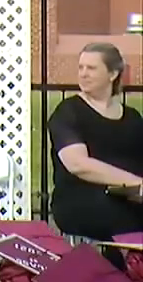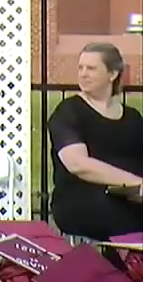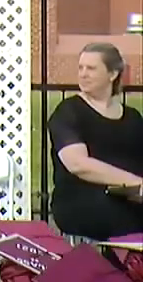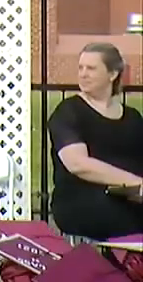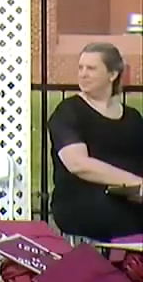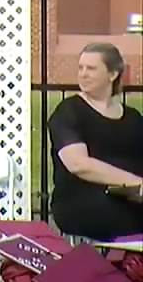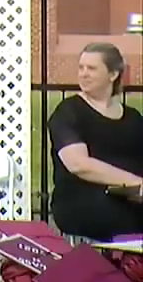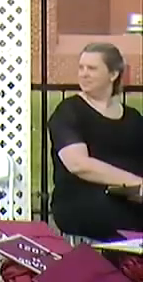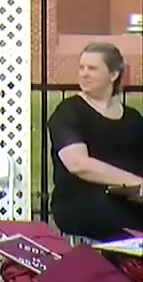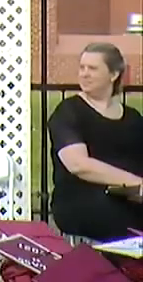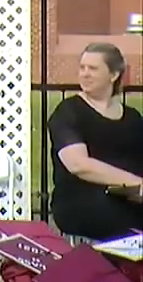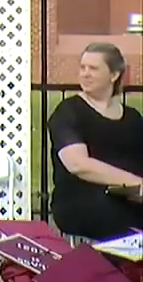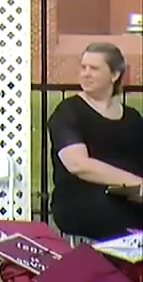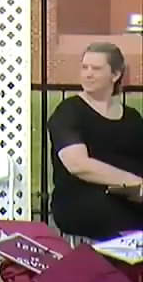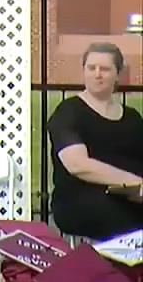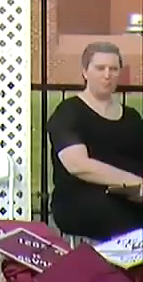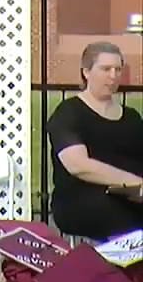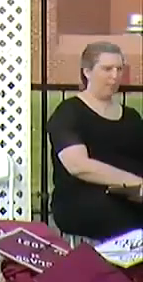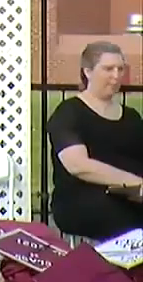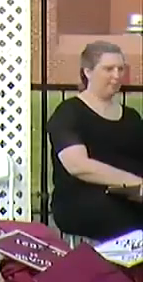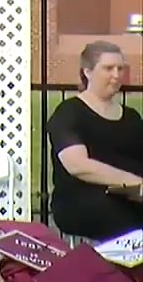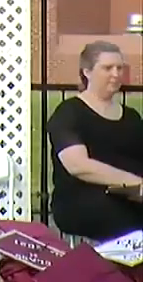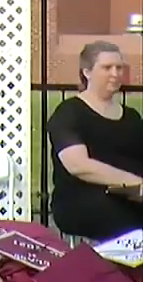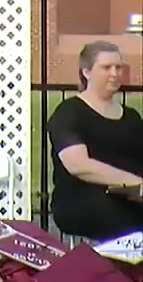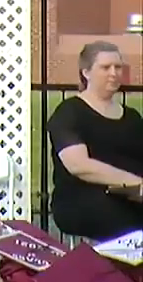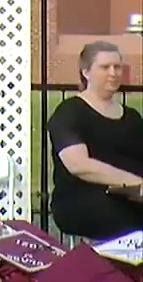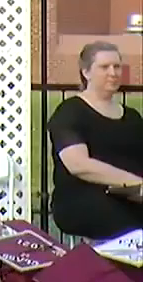Elliot Alphonse Plourd.